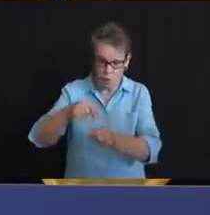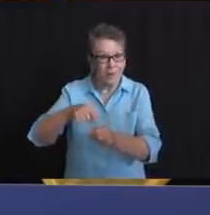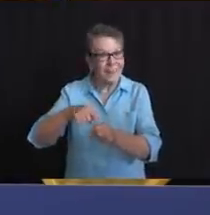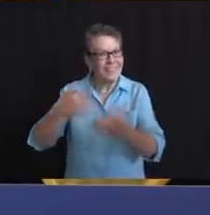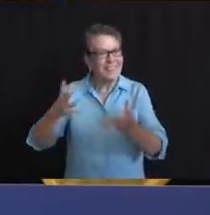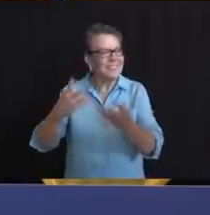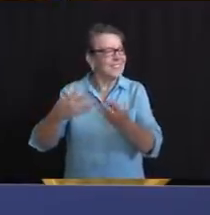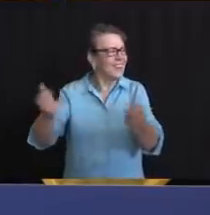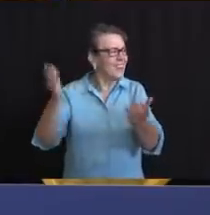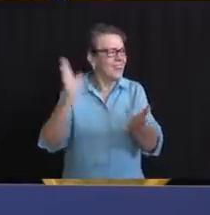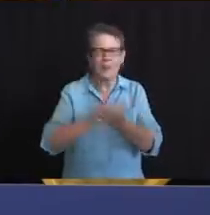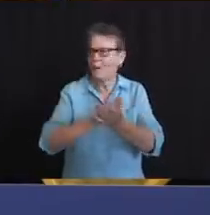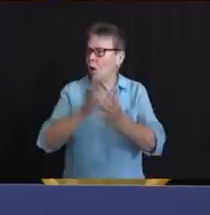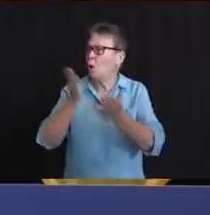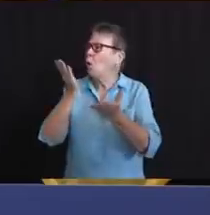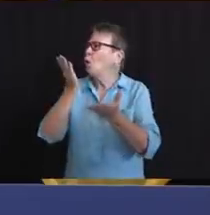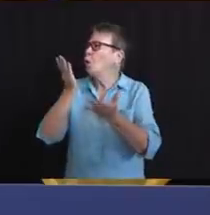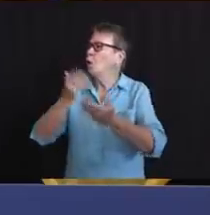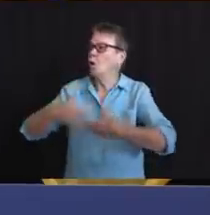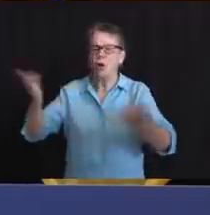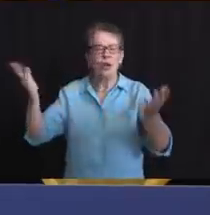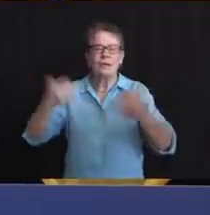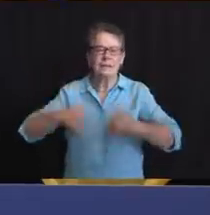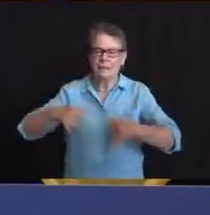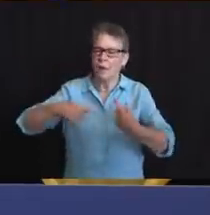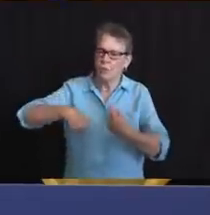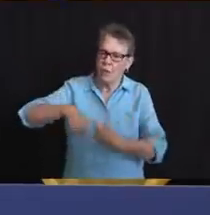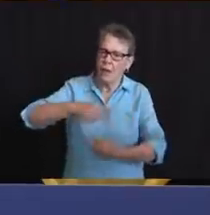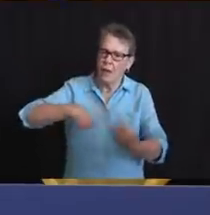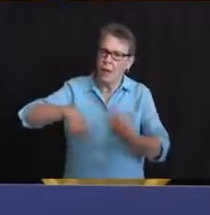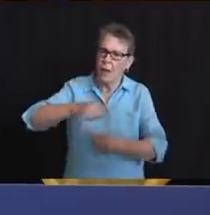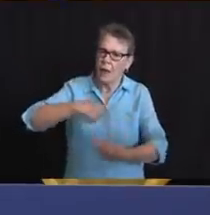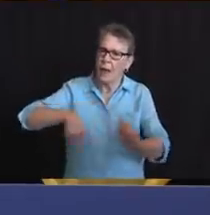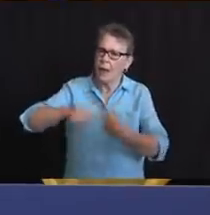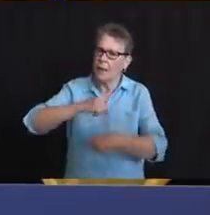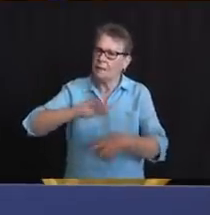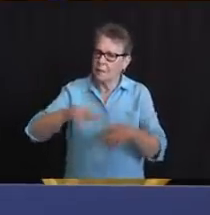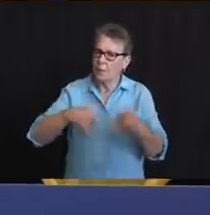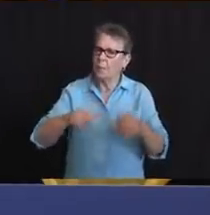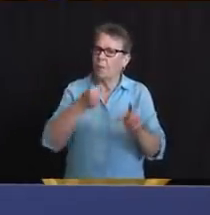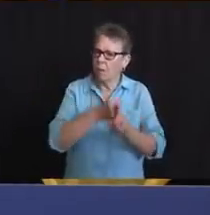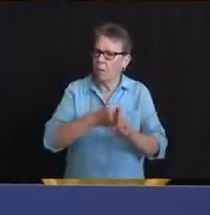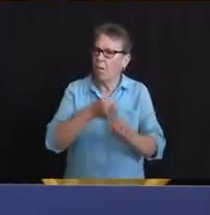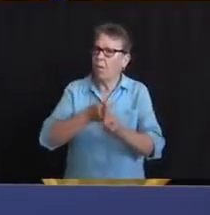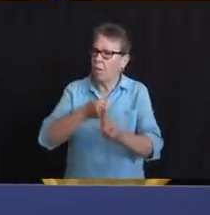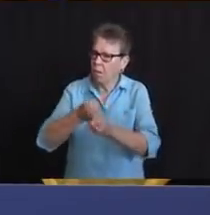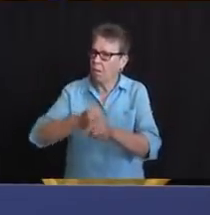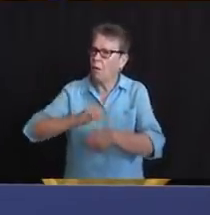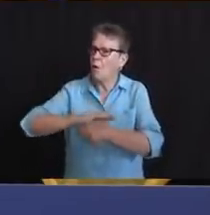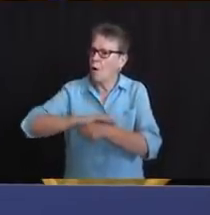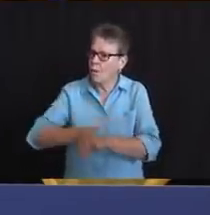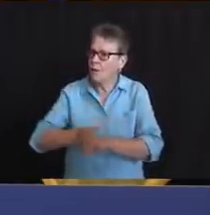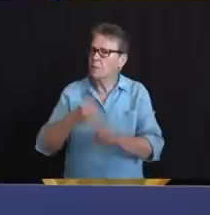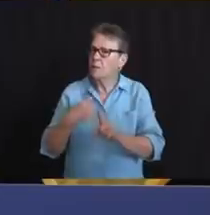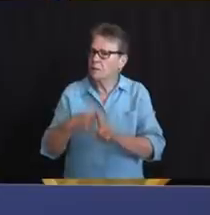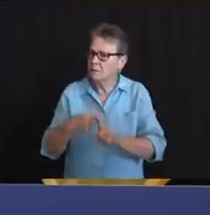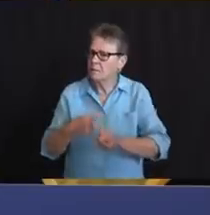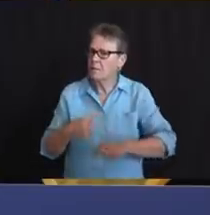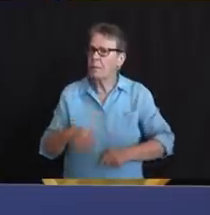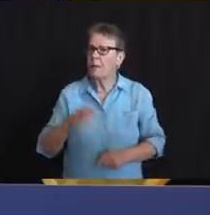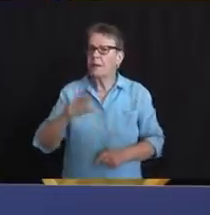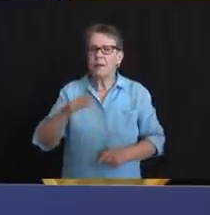55 people walked into a hospital yesterday with COVID, and 7 people died. So